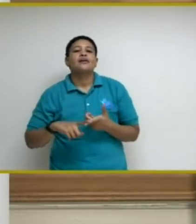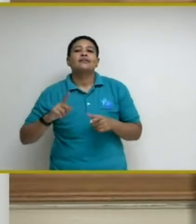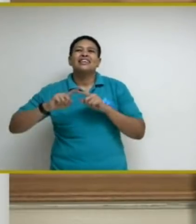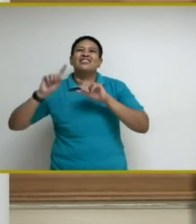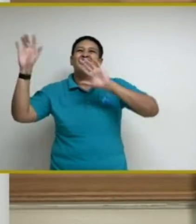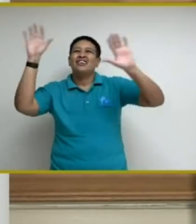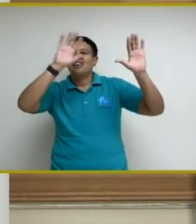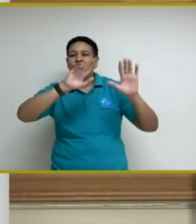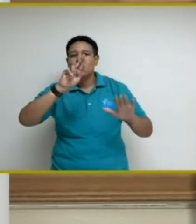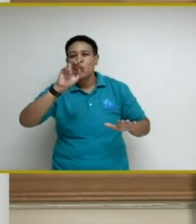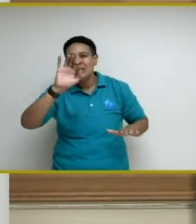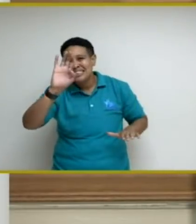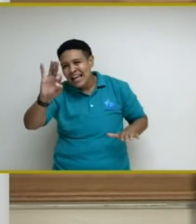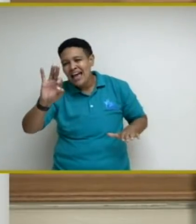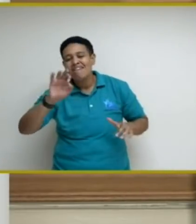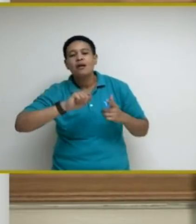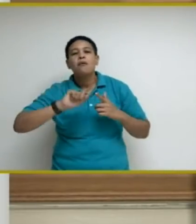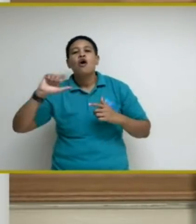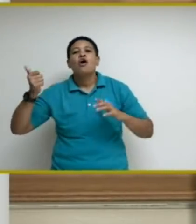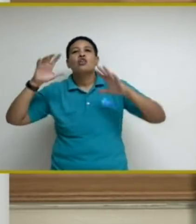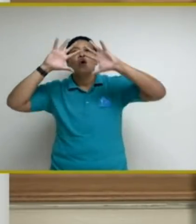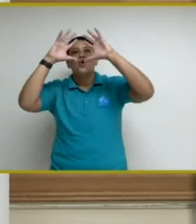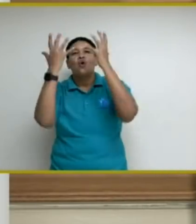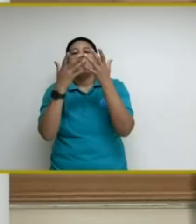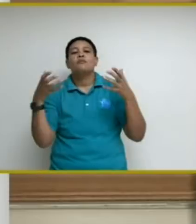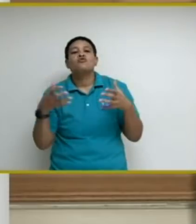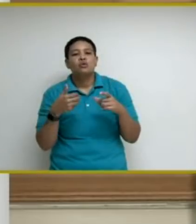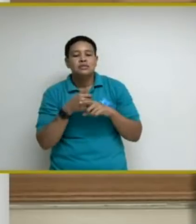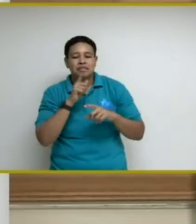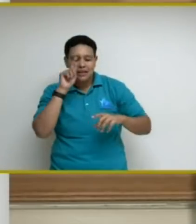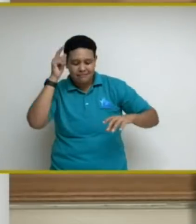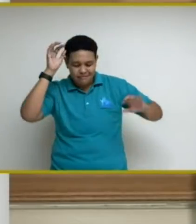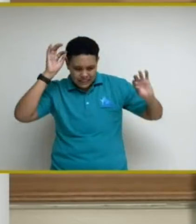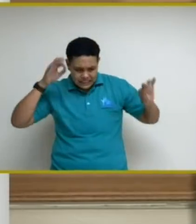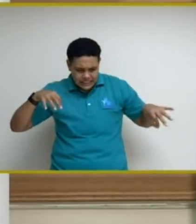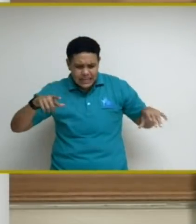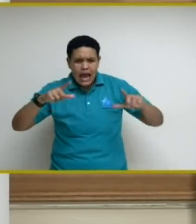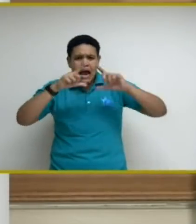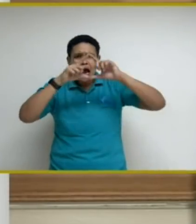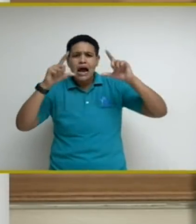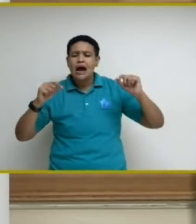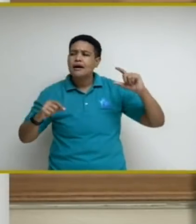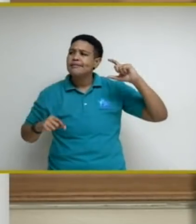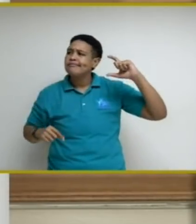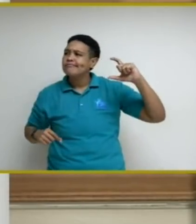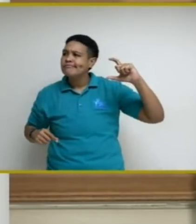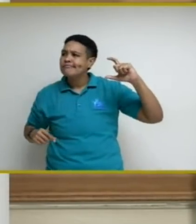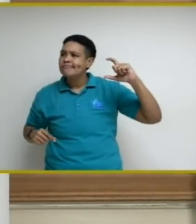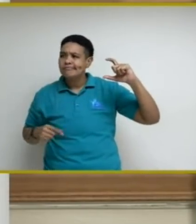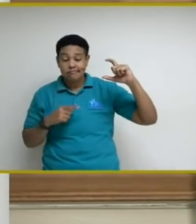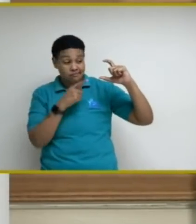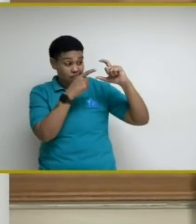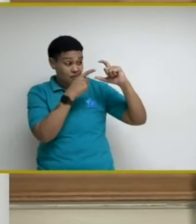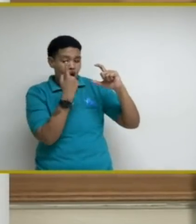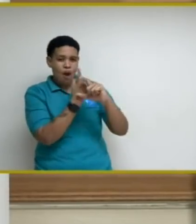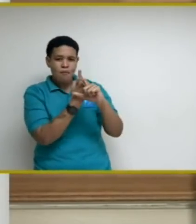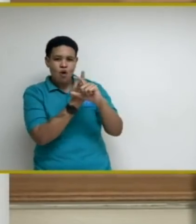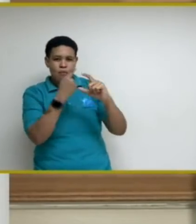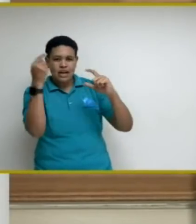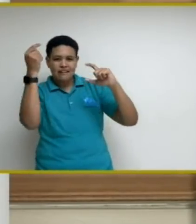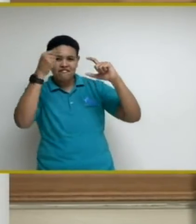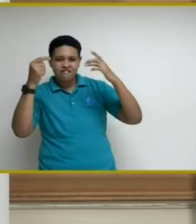with other global bodies to arrive at a card with the appropriate features that are globally